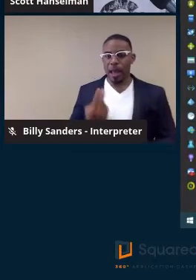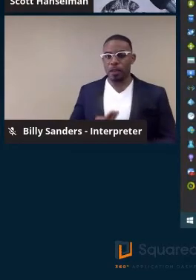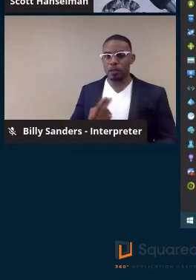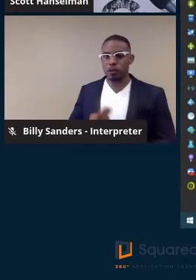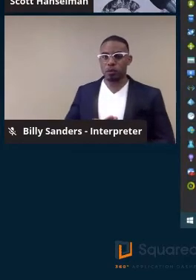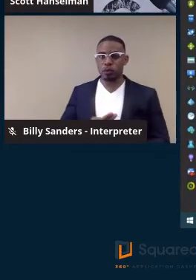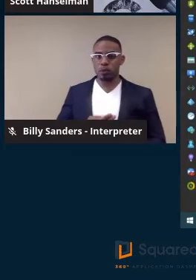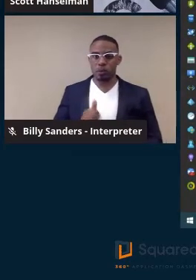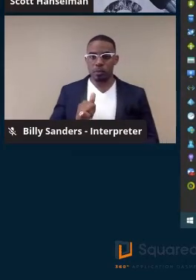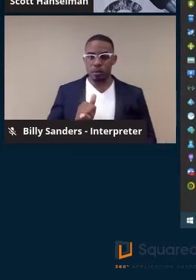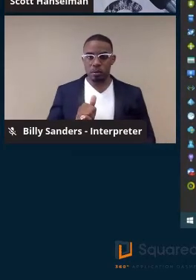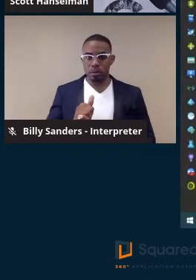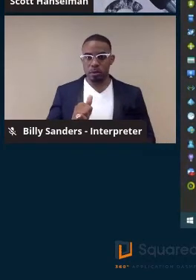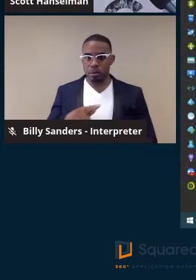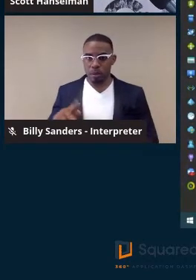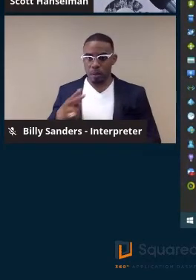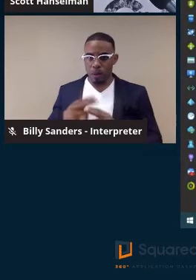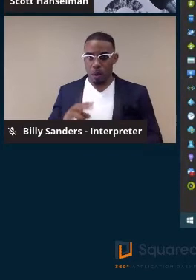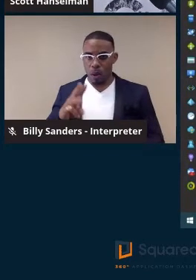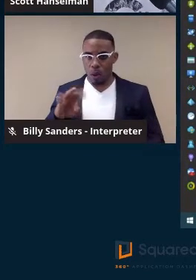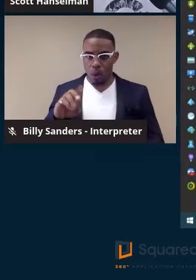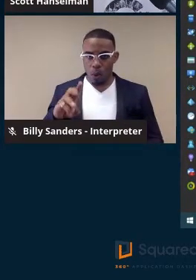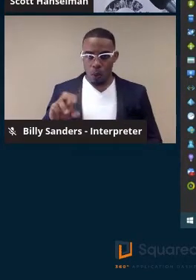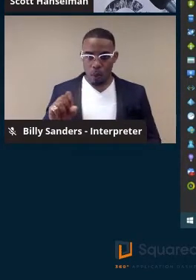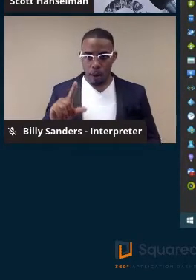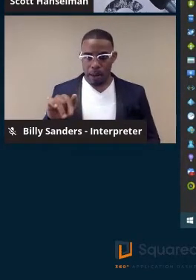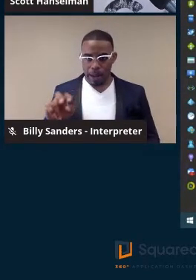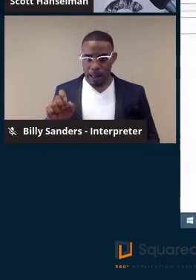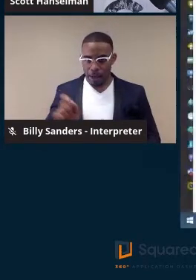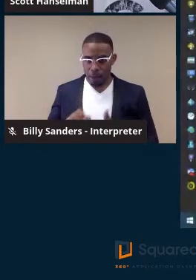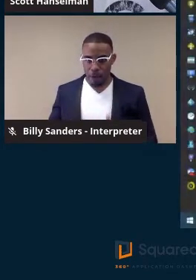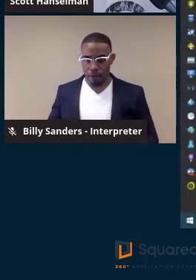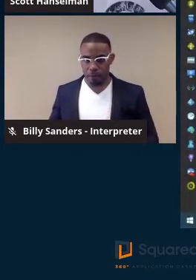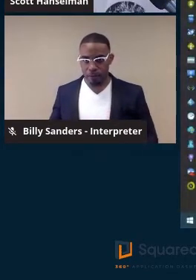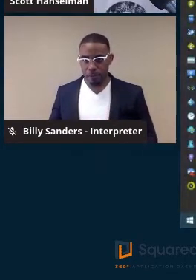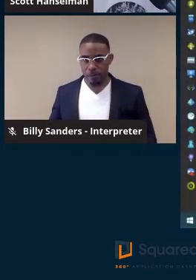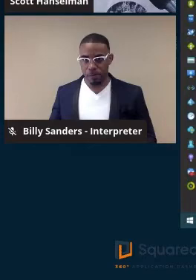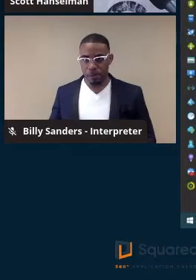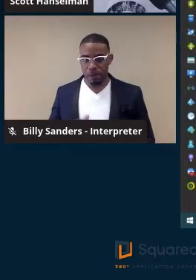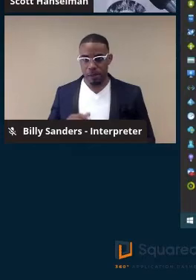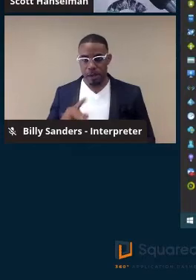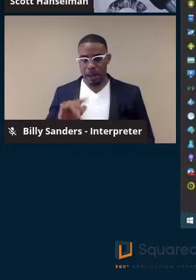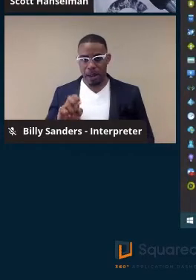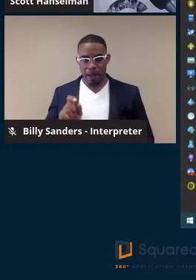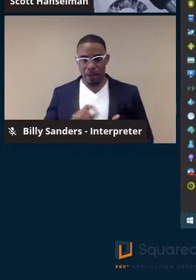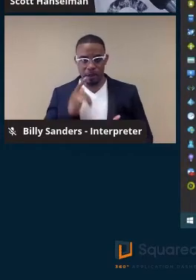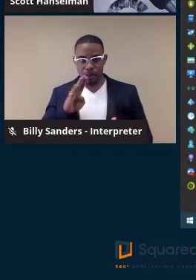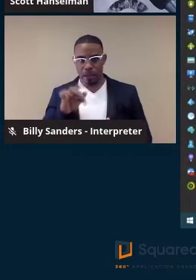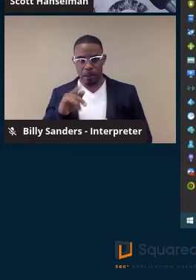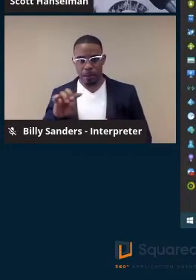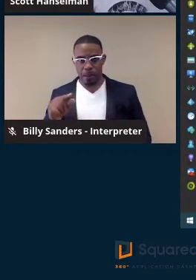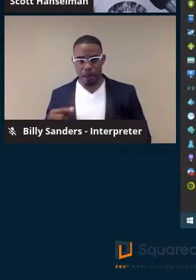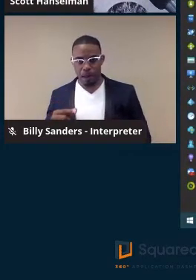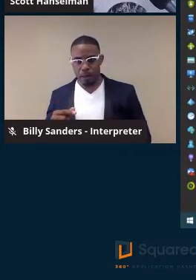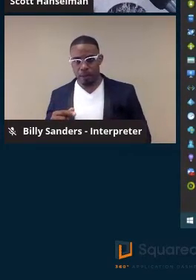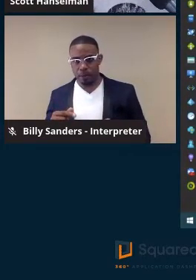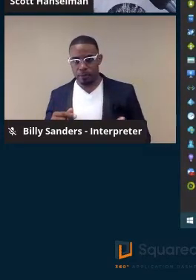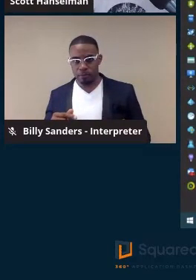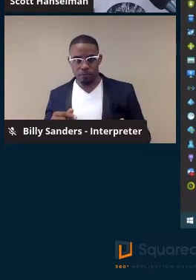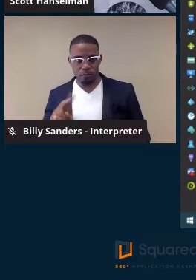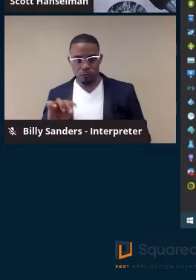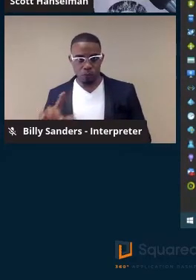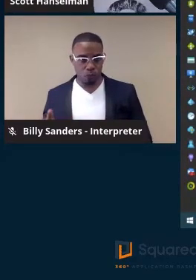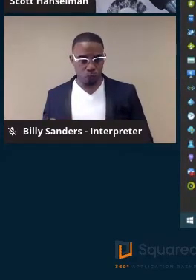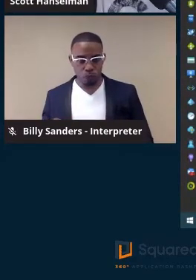an application called Windows Live Writer, and Windows Live Writer is just a blogging tool.